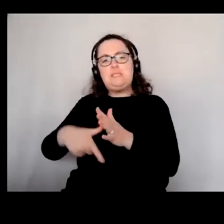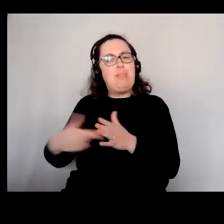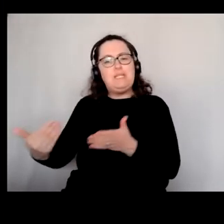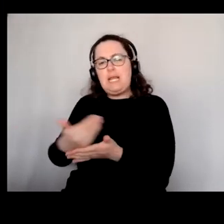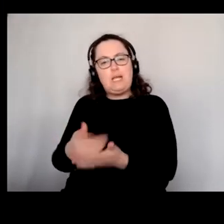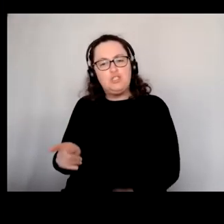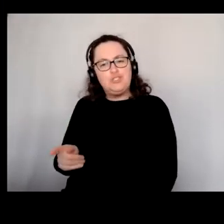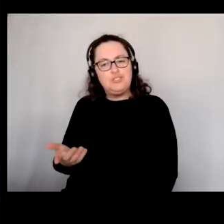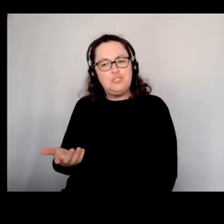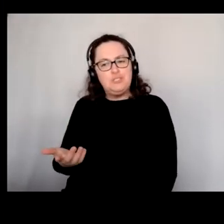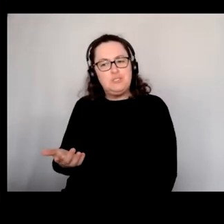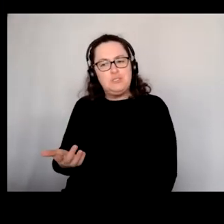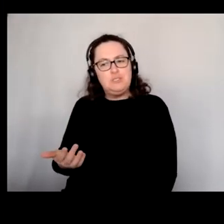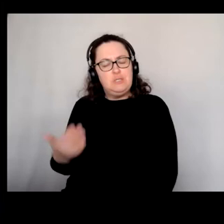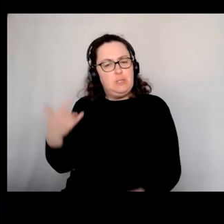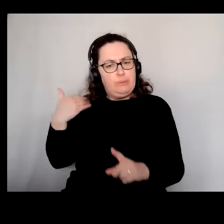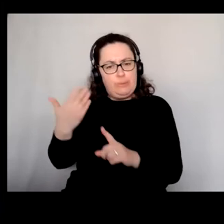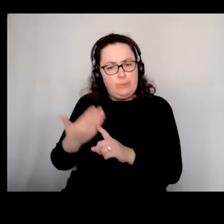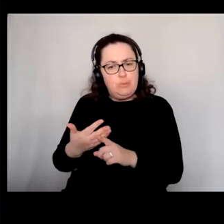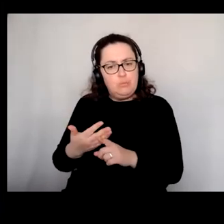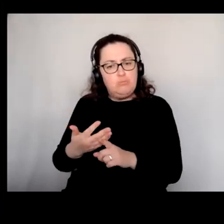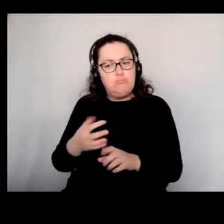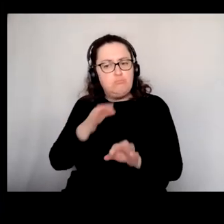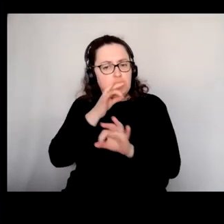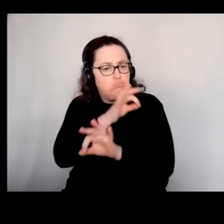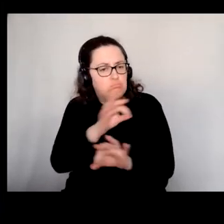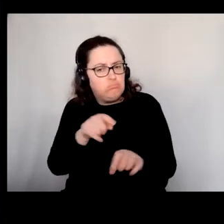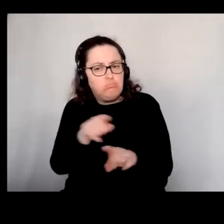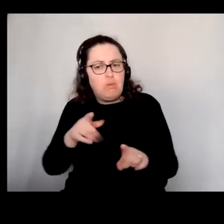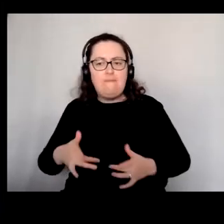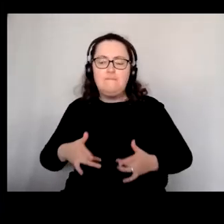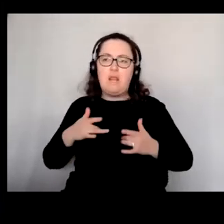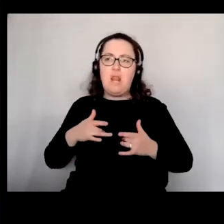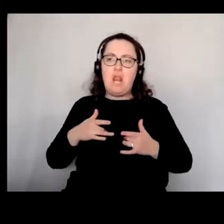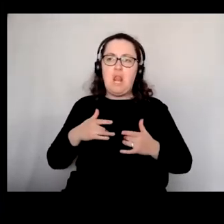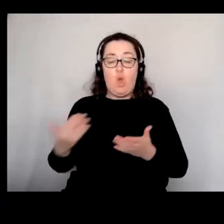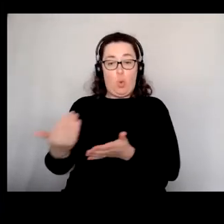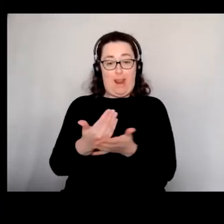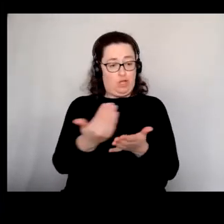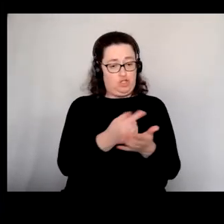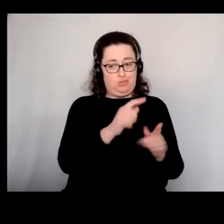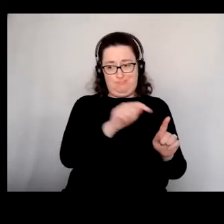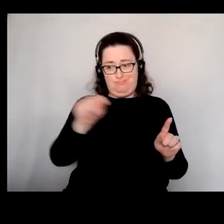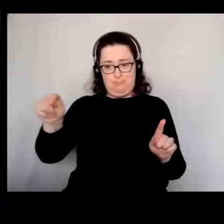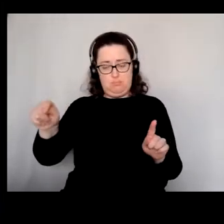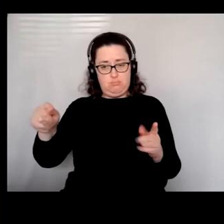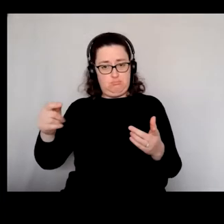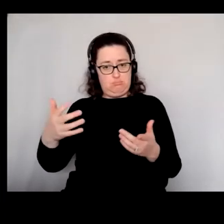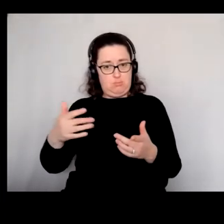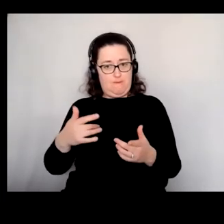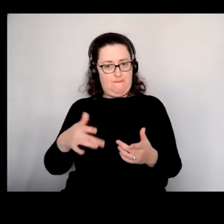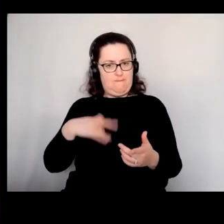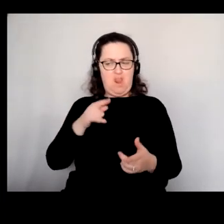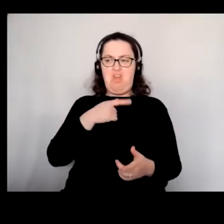disability-led? That brings me to ask you if you as artists feel represented in collections then. Do you see yourselves reflected on